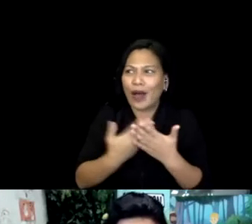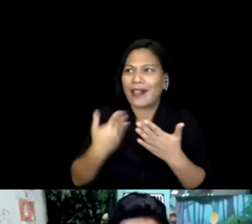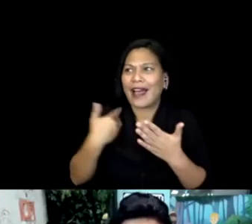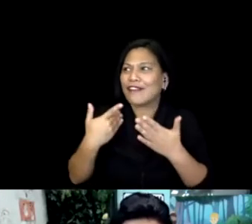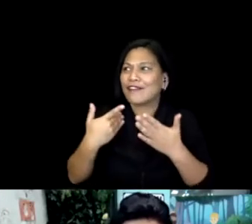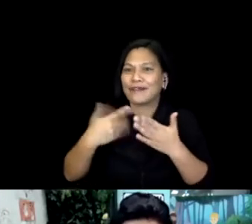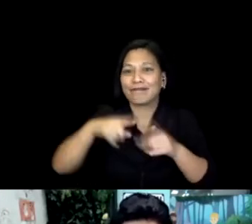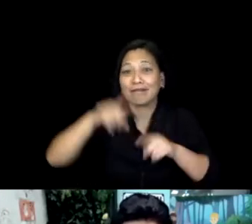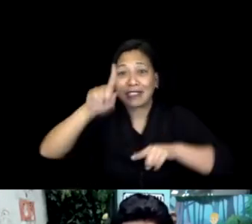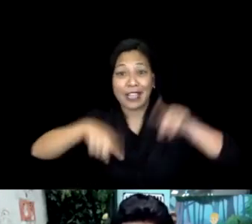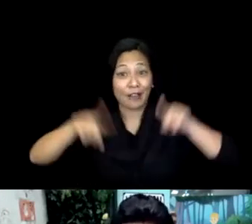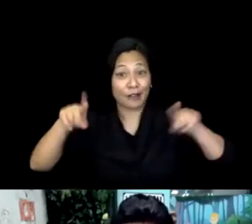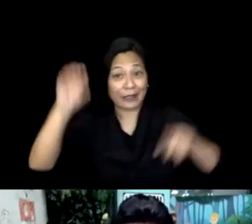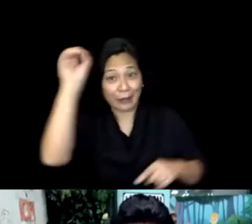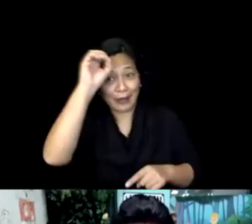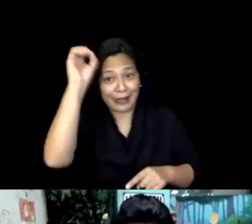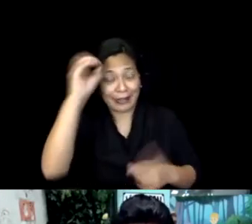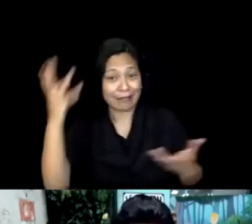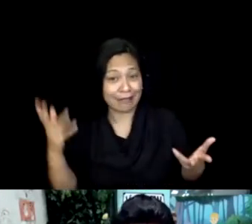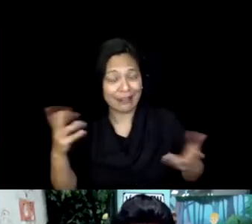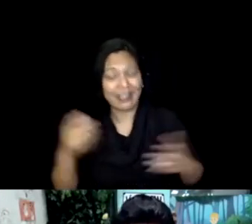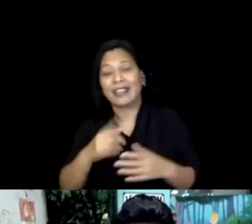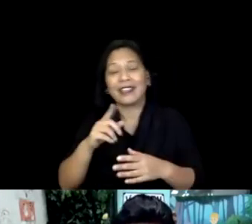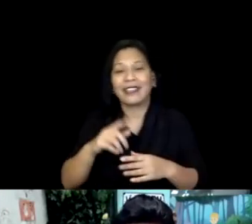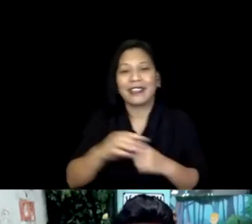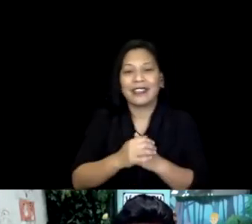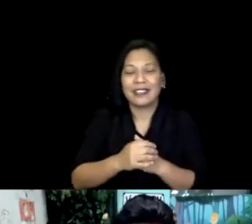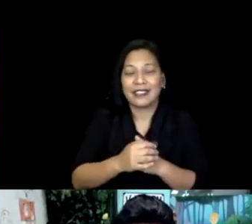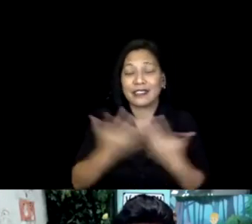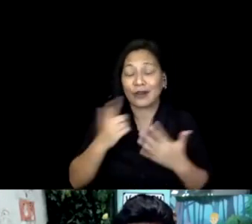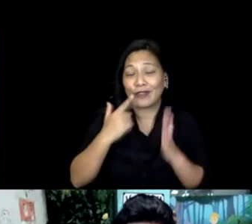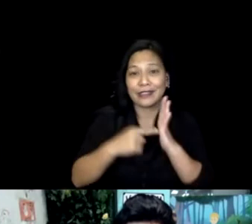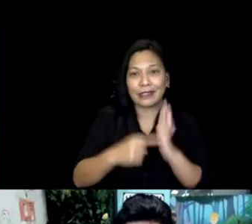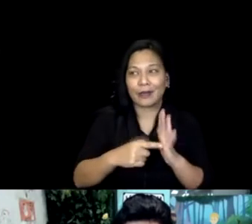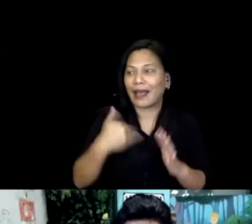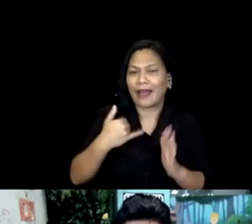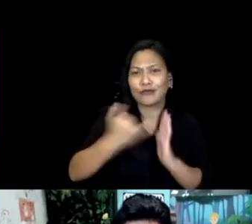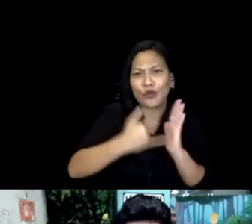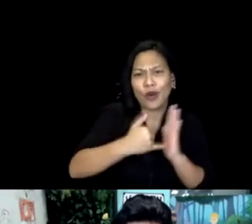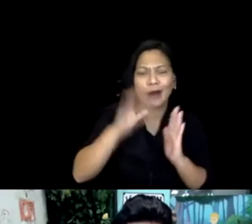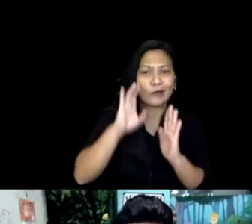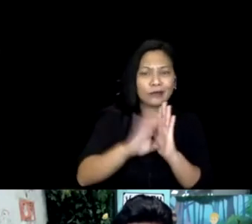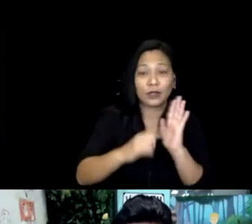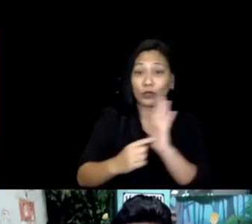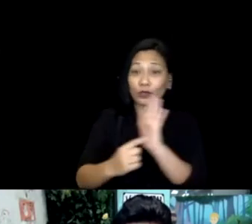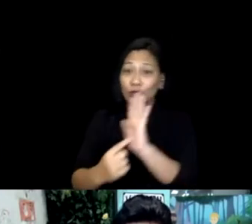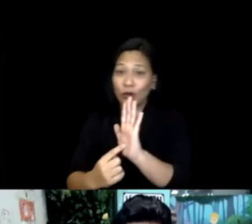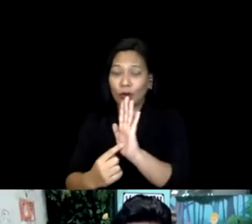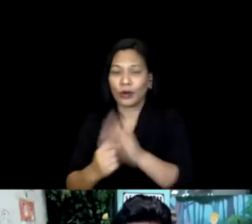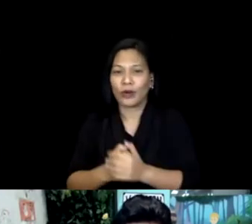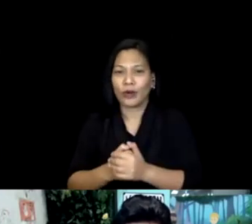way. And so, I would show my images to people, and they would be,